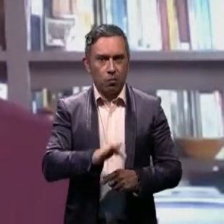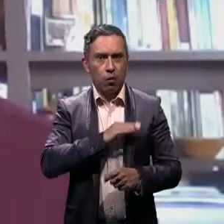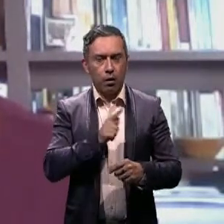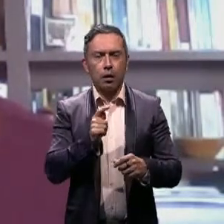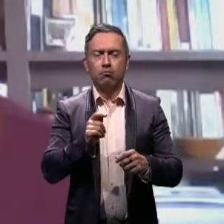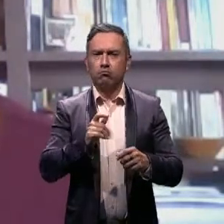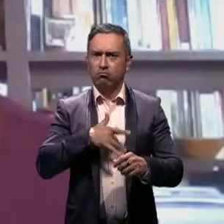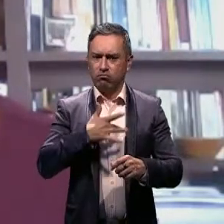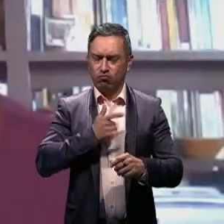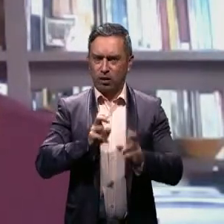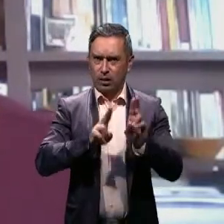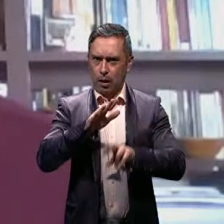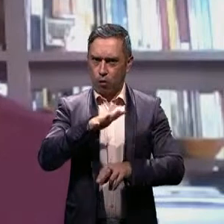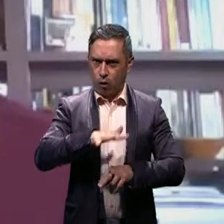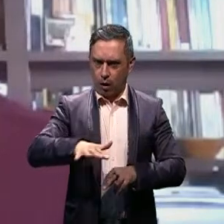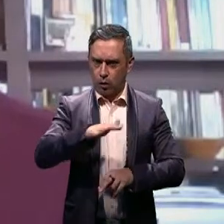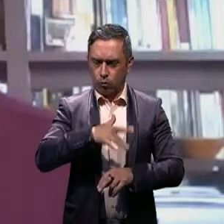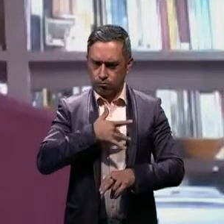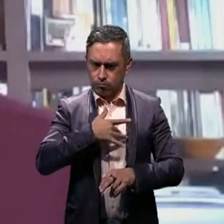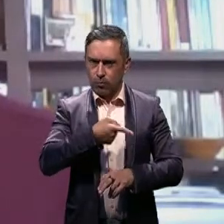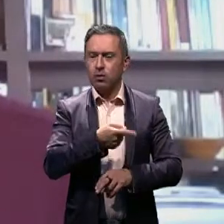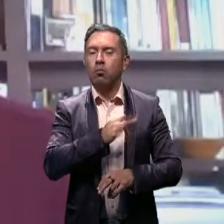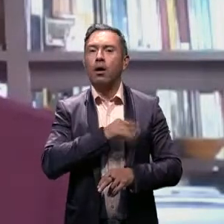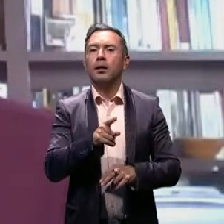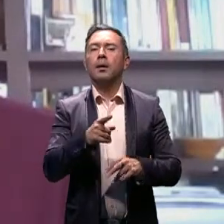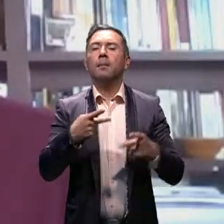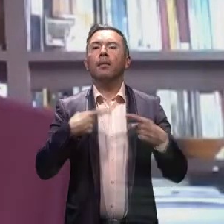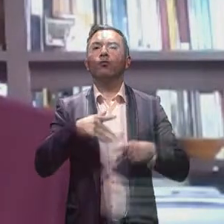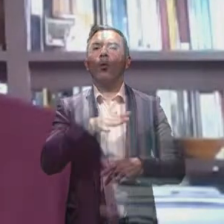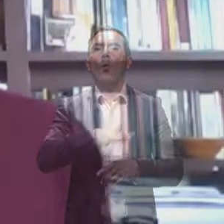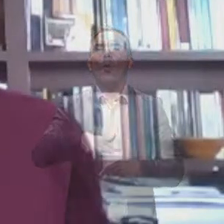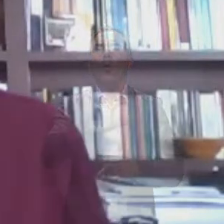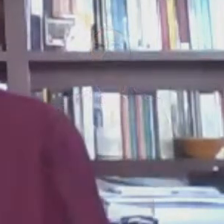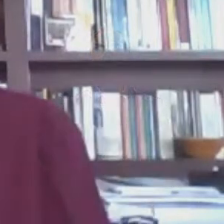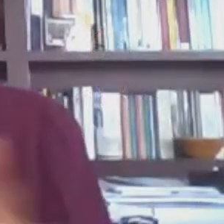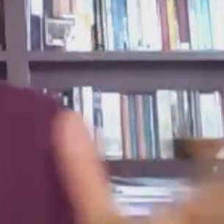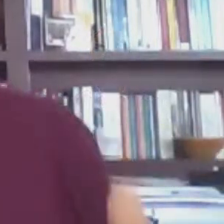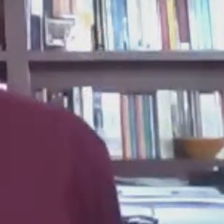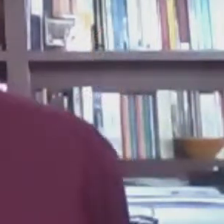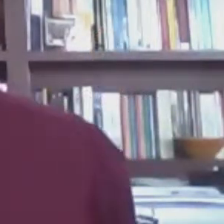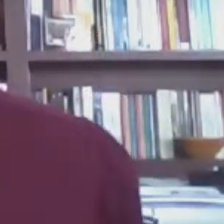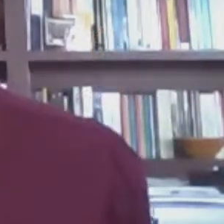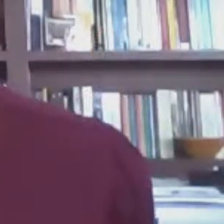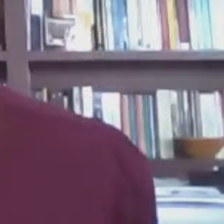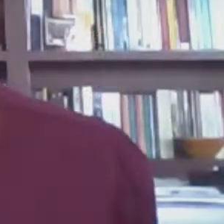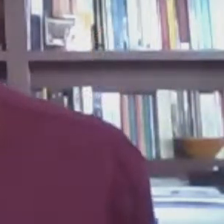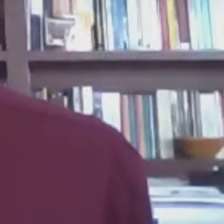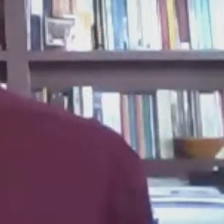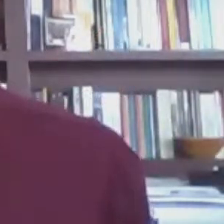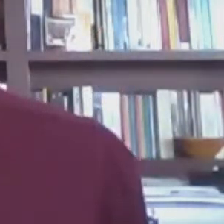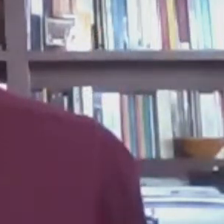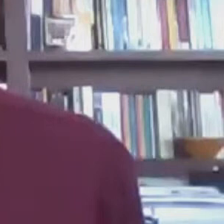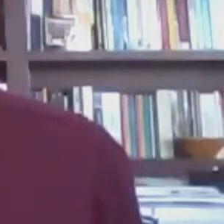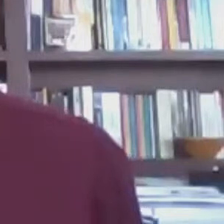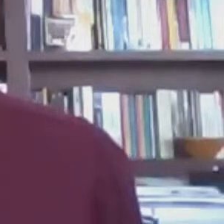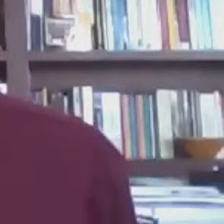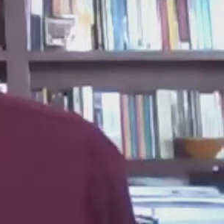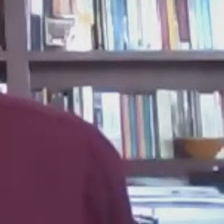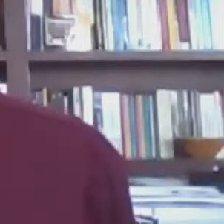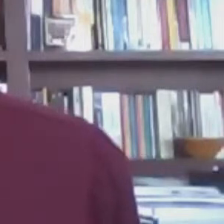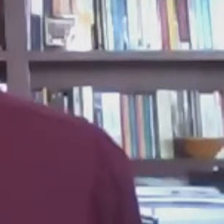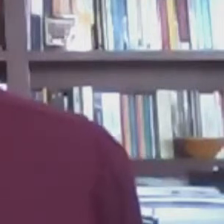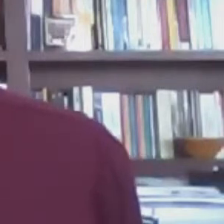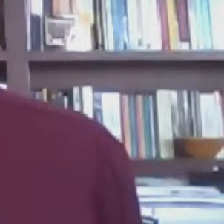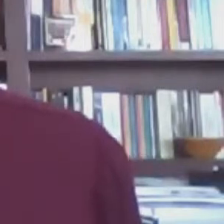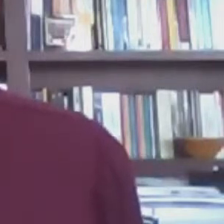as democratic people, we believe that the society is built upon a diversity with